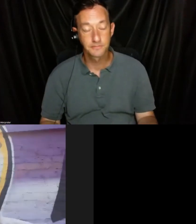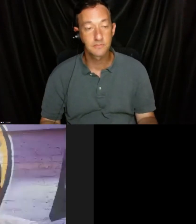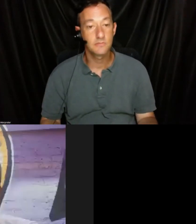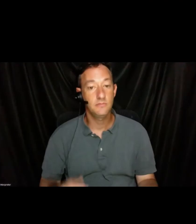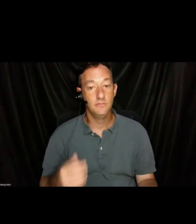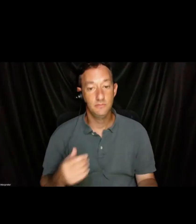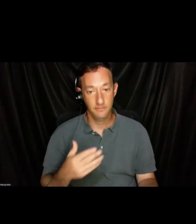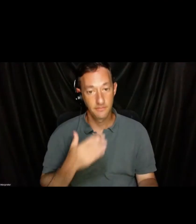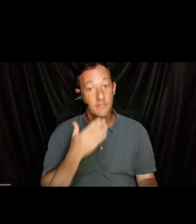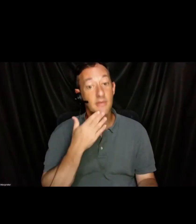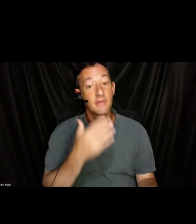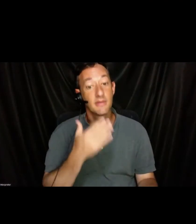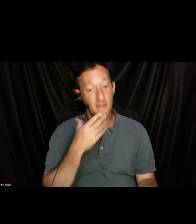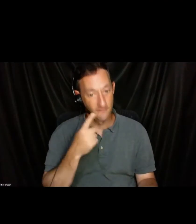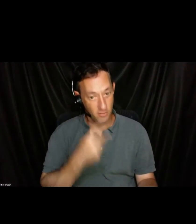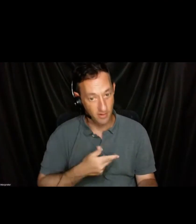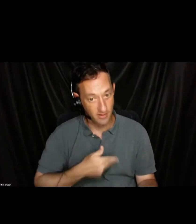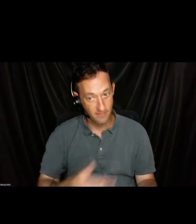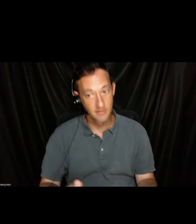on,